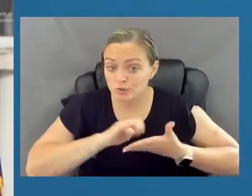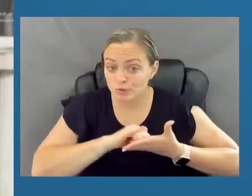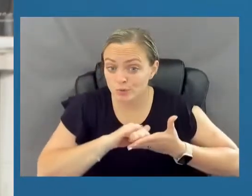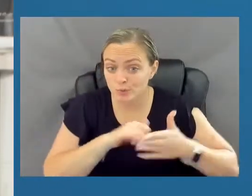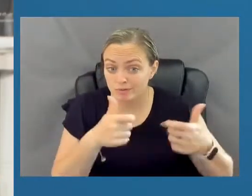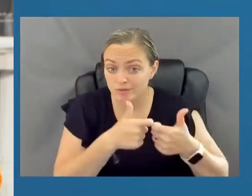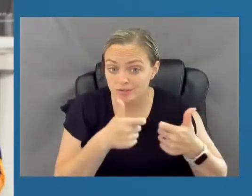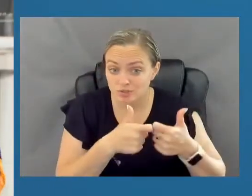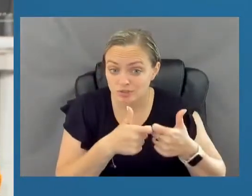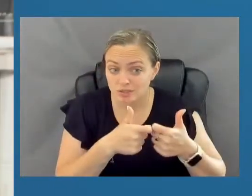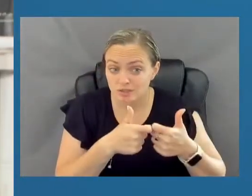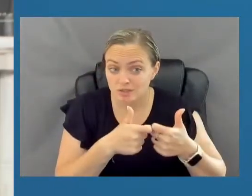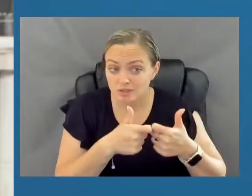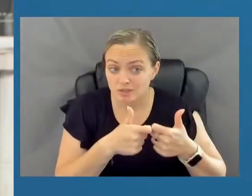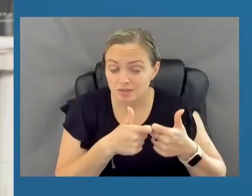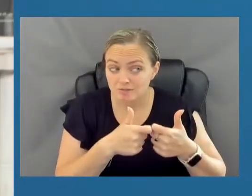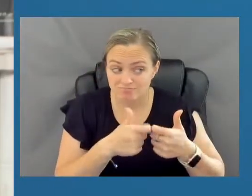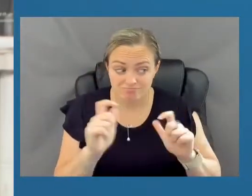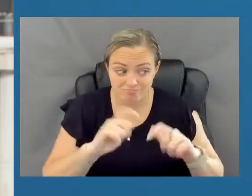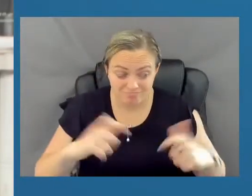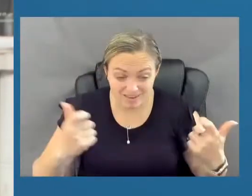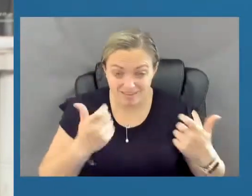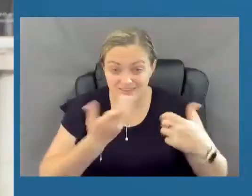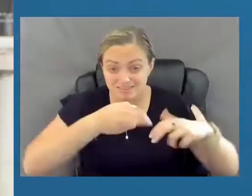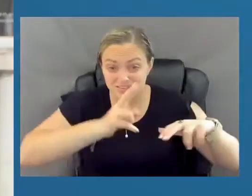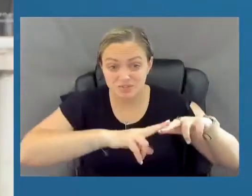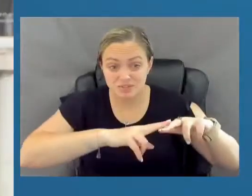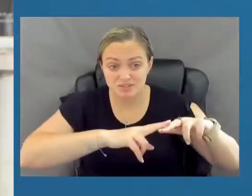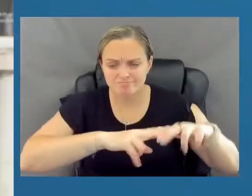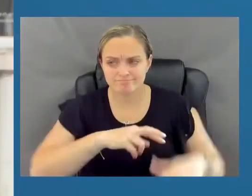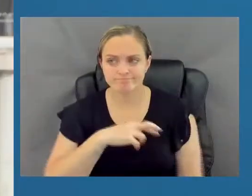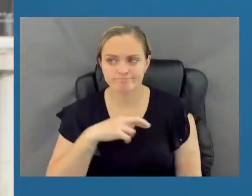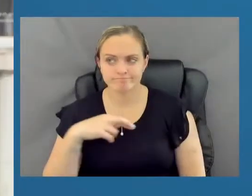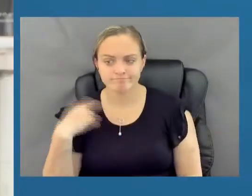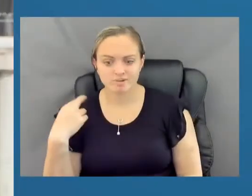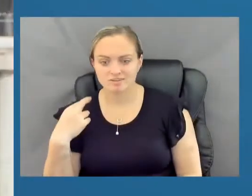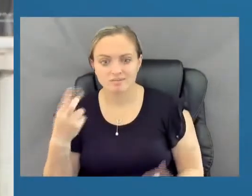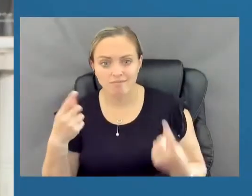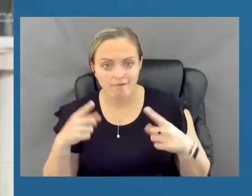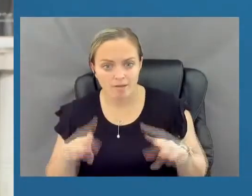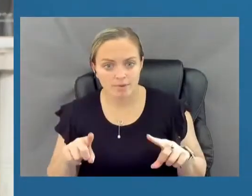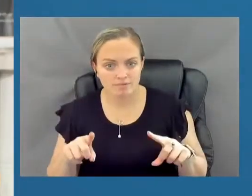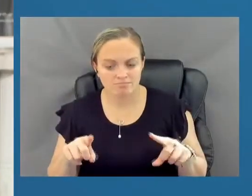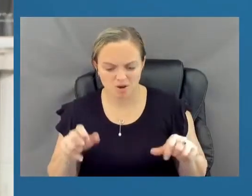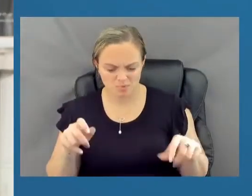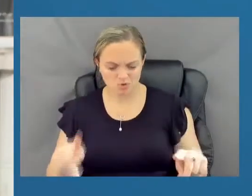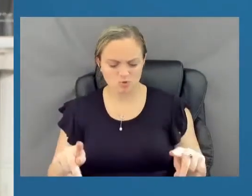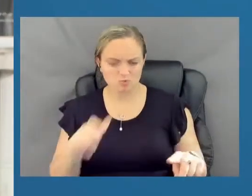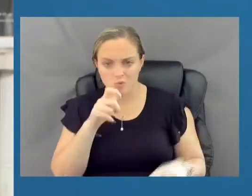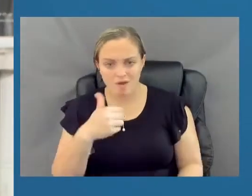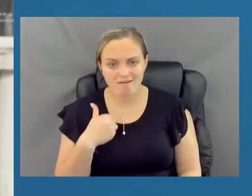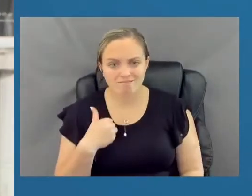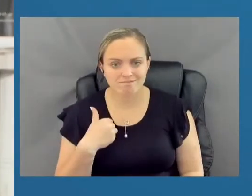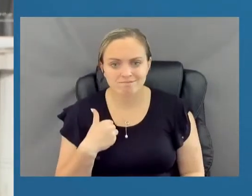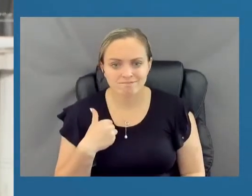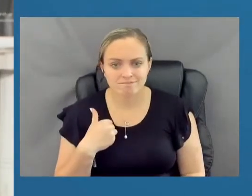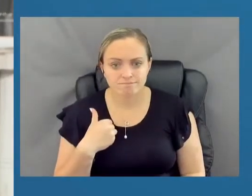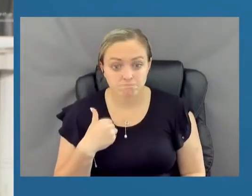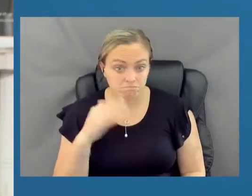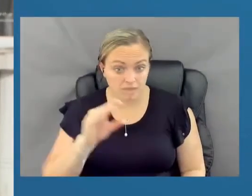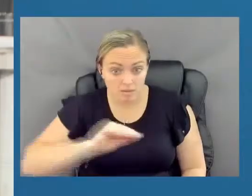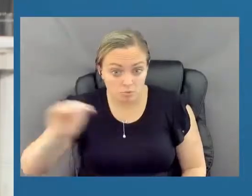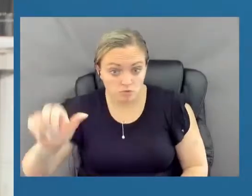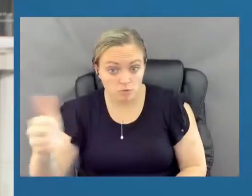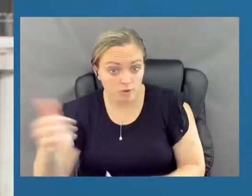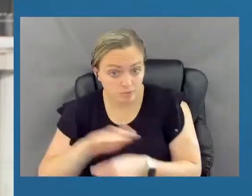supply in a major way, we're going to risk losing our opportunities. They can go elsewhere, but